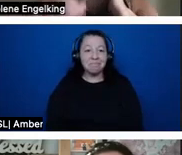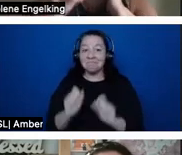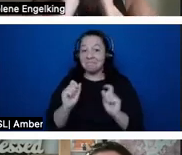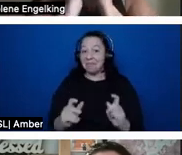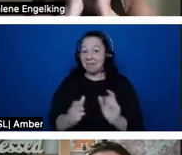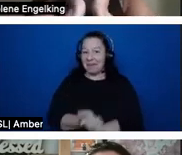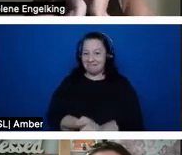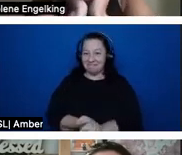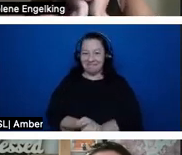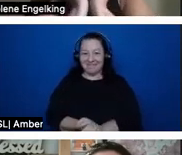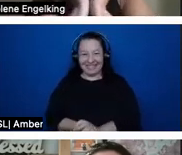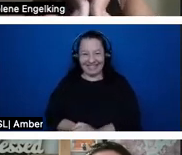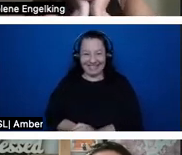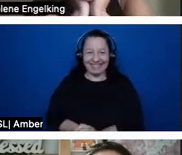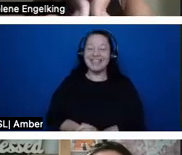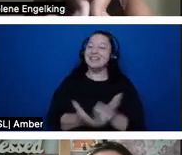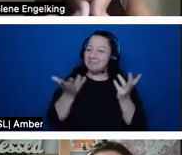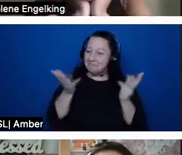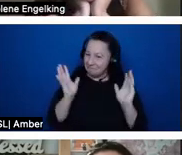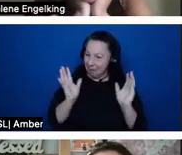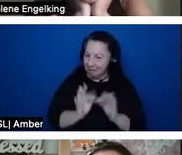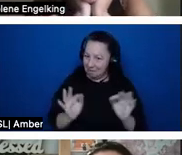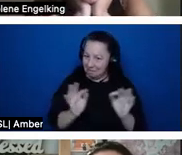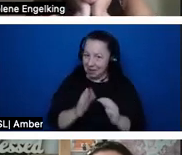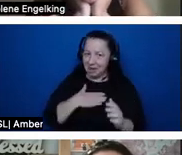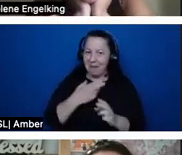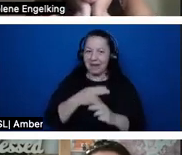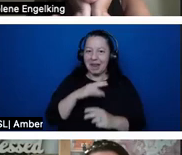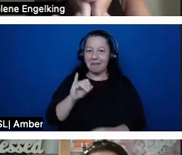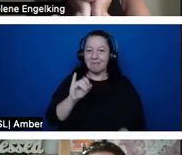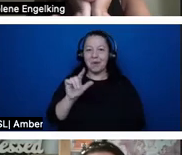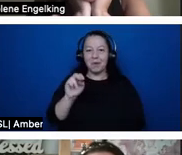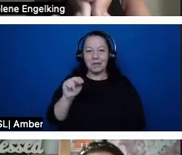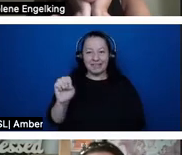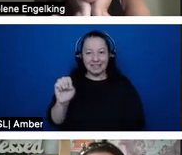all right, so as I said, my name is Jolene.